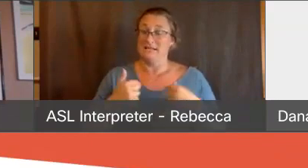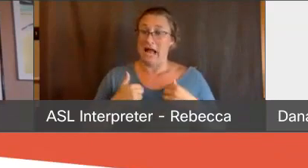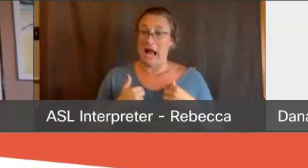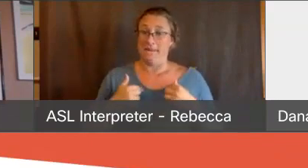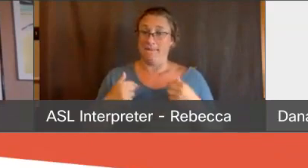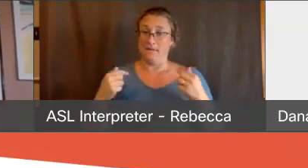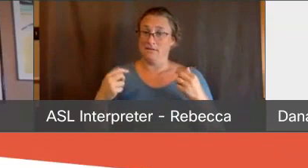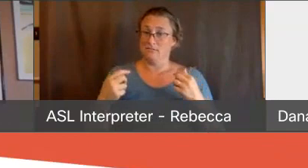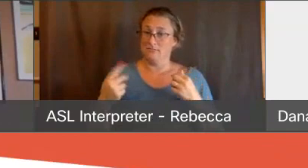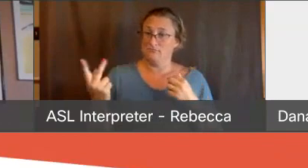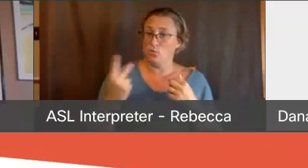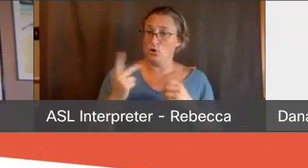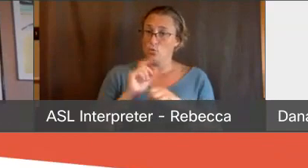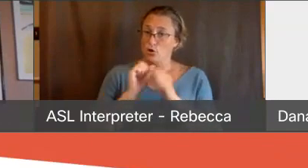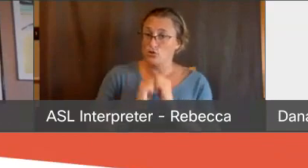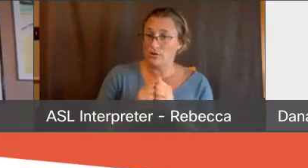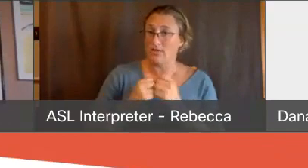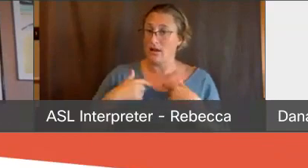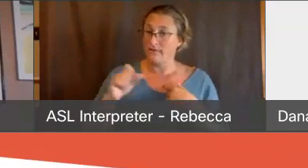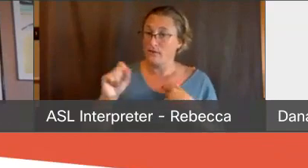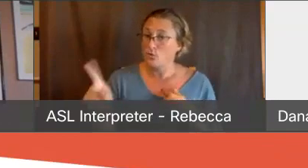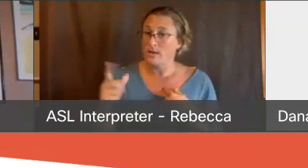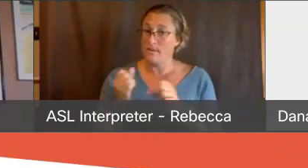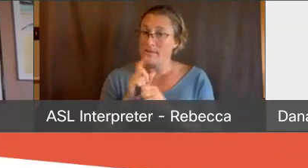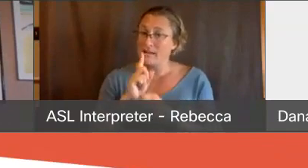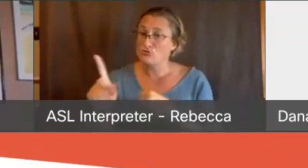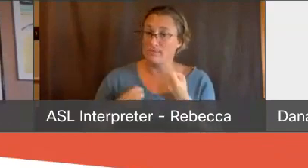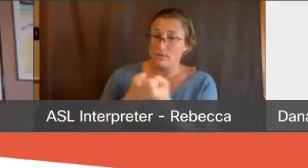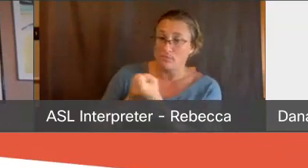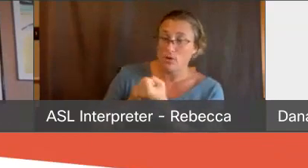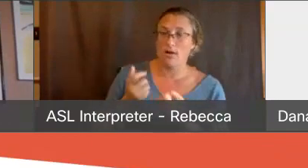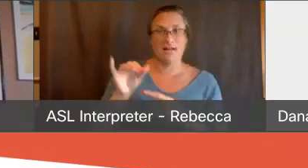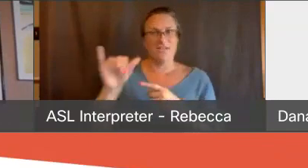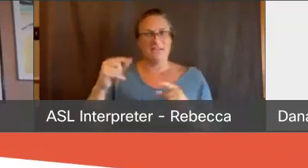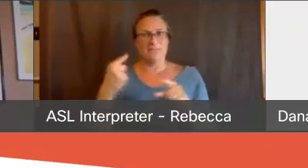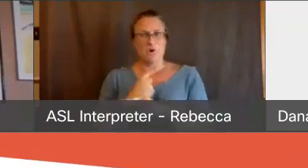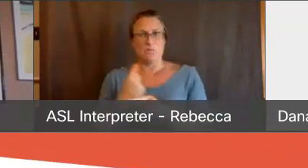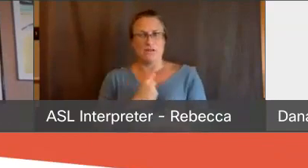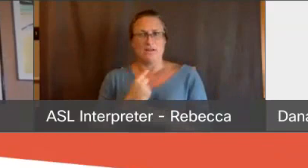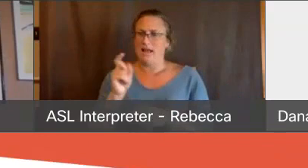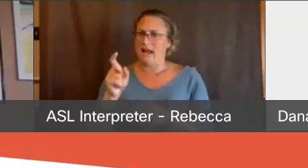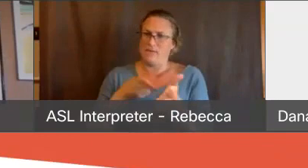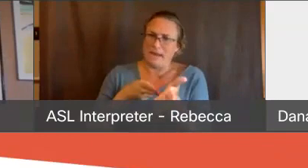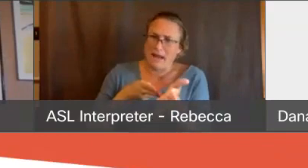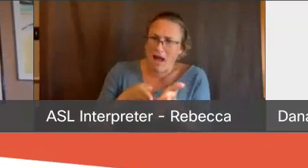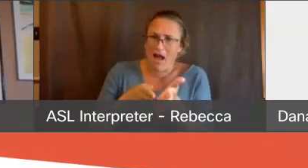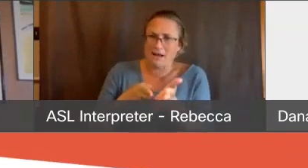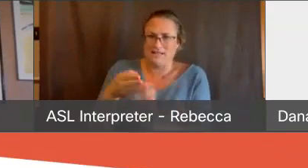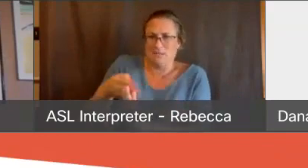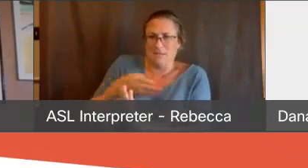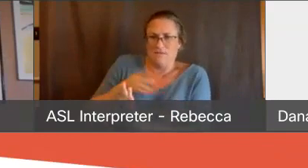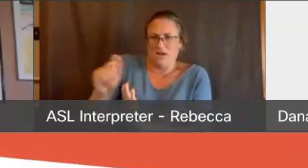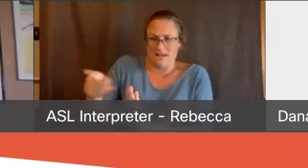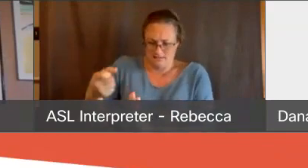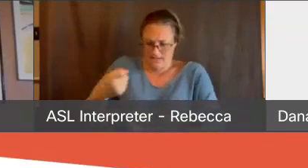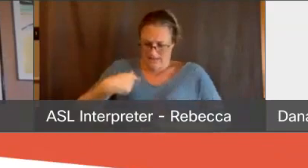you together with a person, then that's appropriate, right? But to have that radical honesty, to ask ourselves, okay, why do I need to know this? Do I